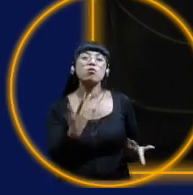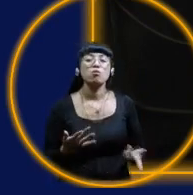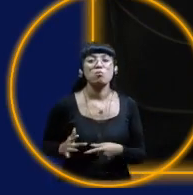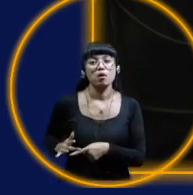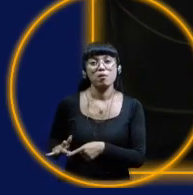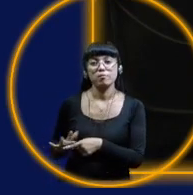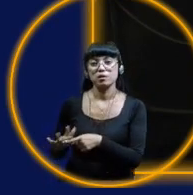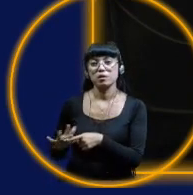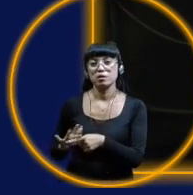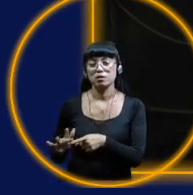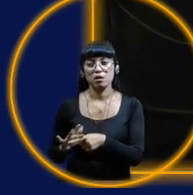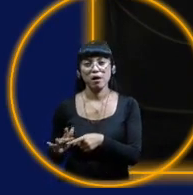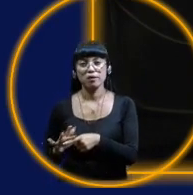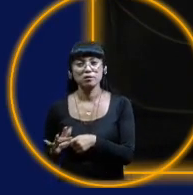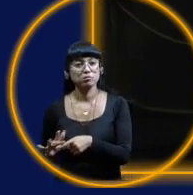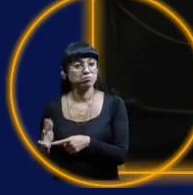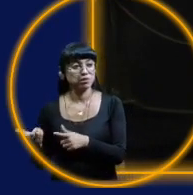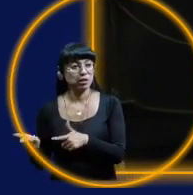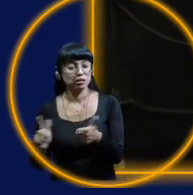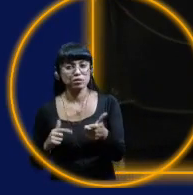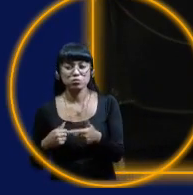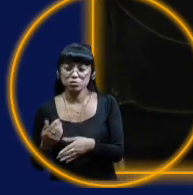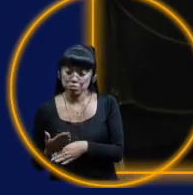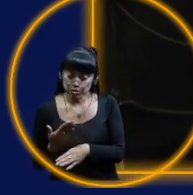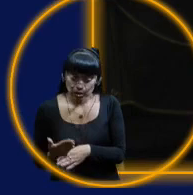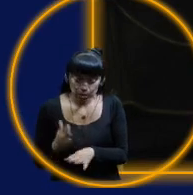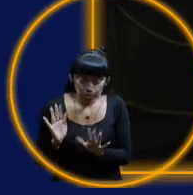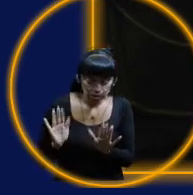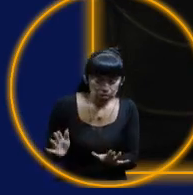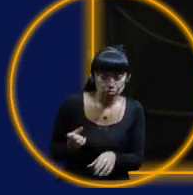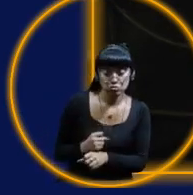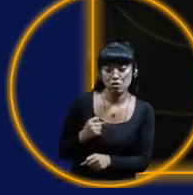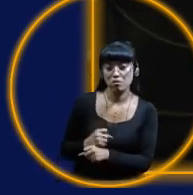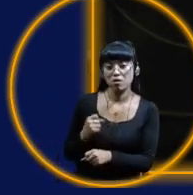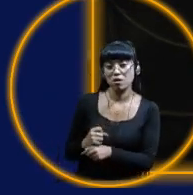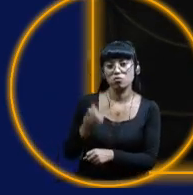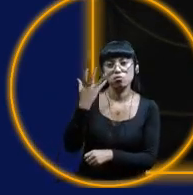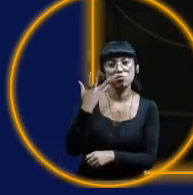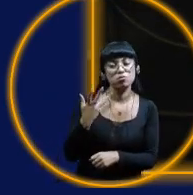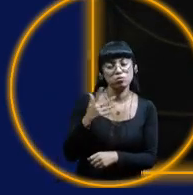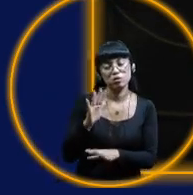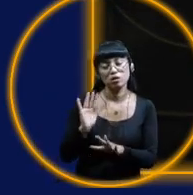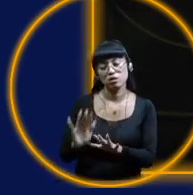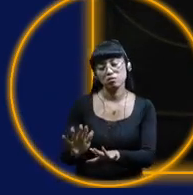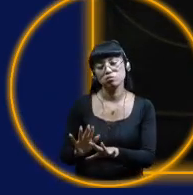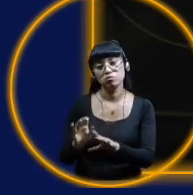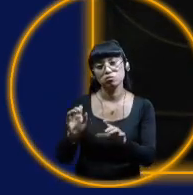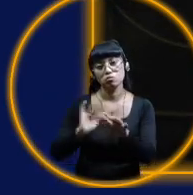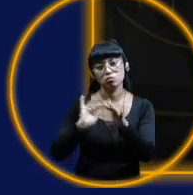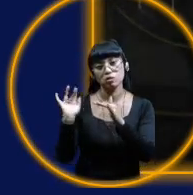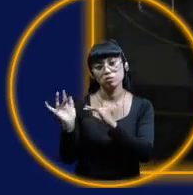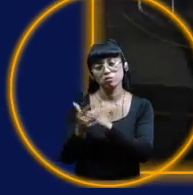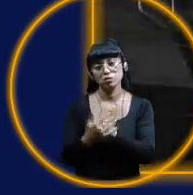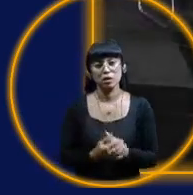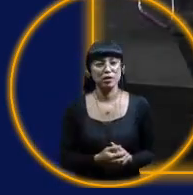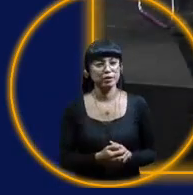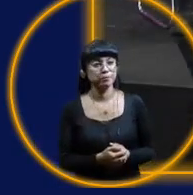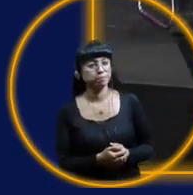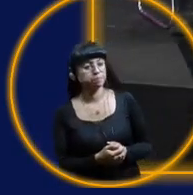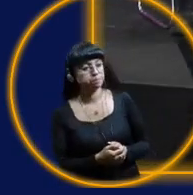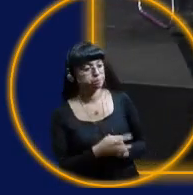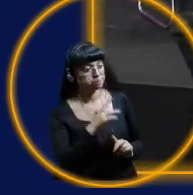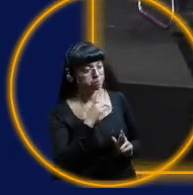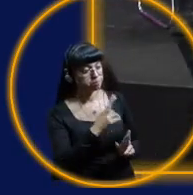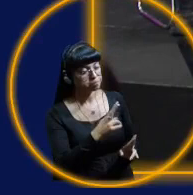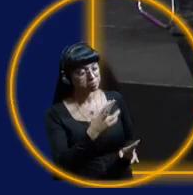problem in your daily work as a social media artist? I really like this one